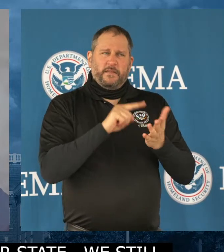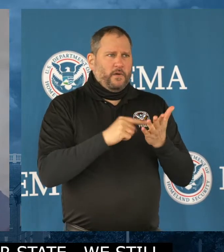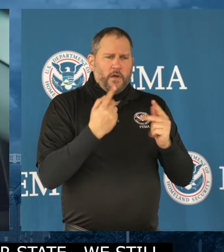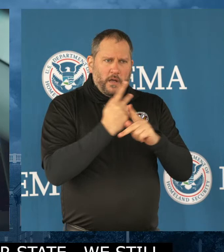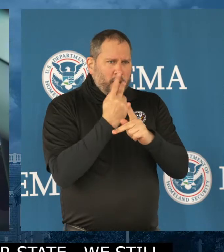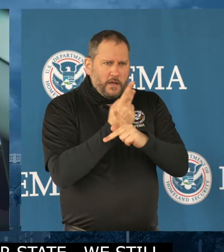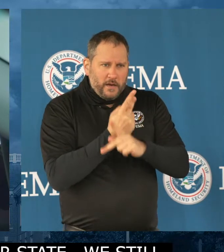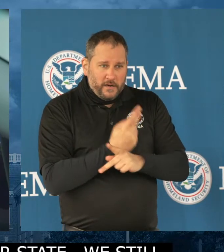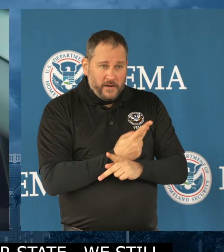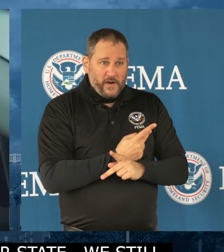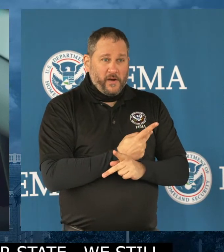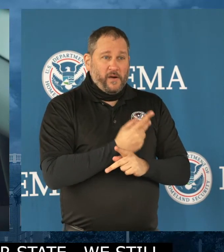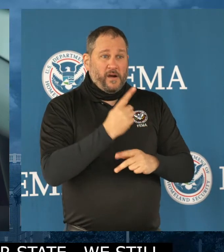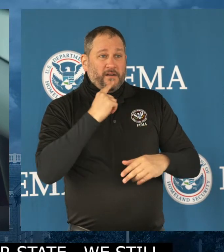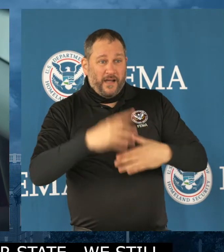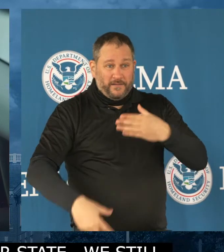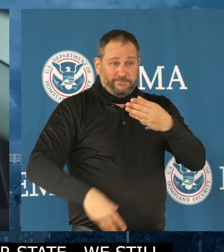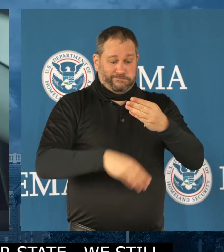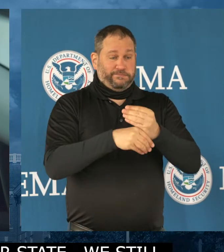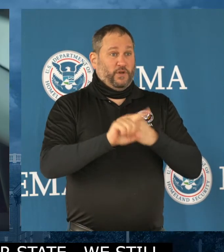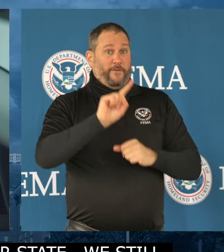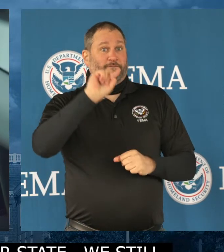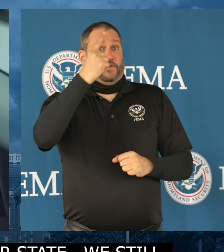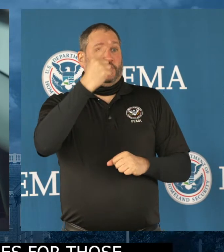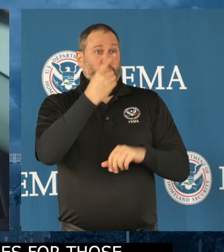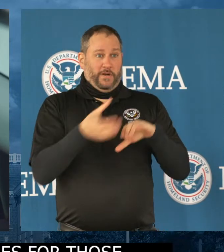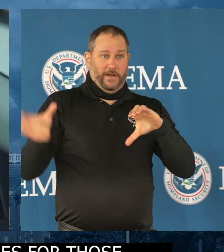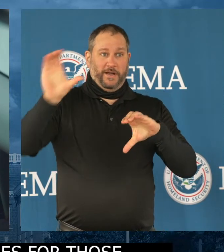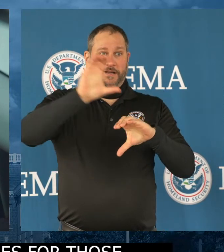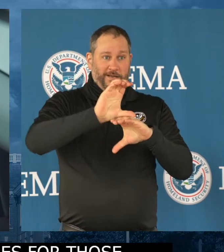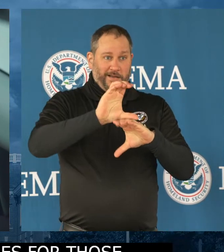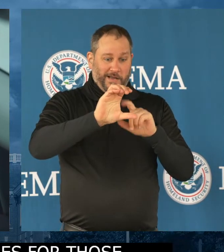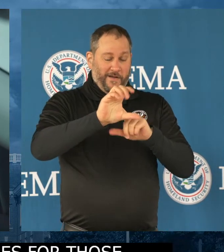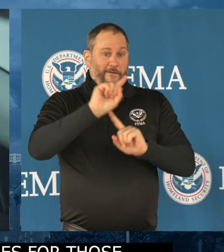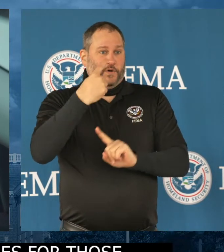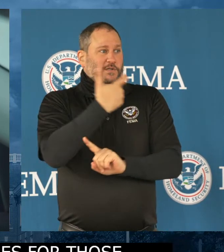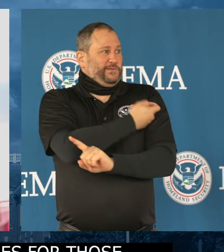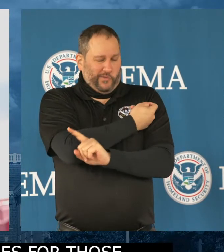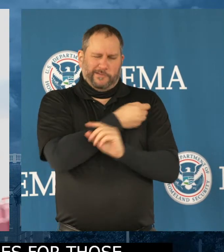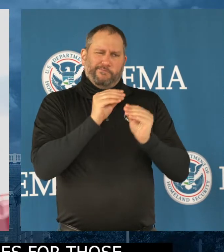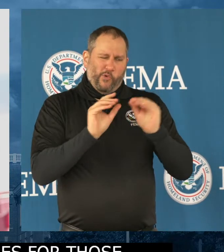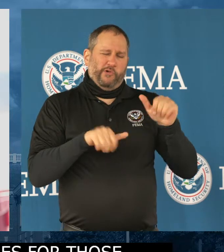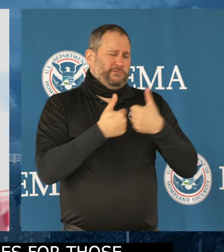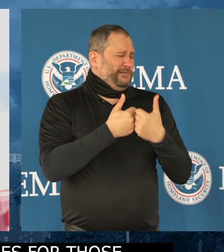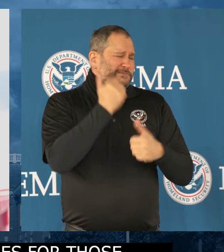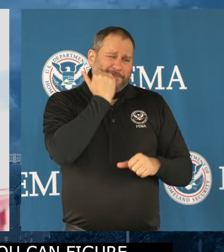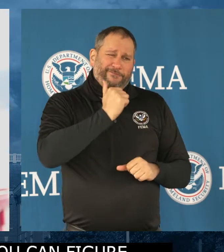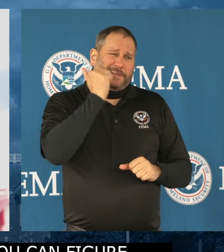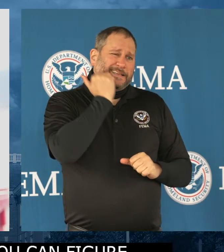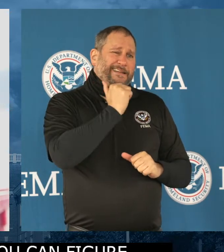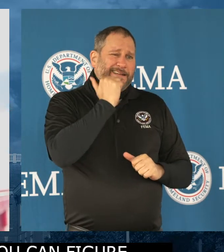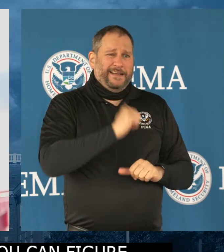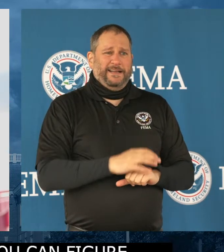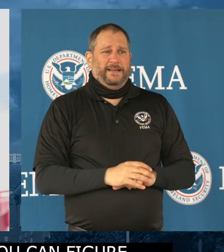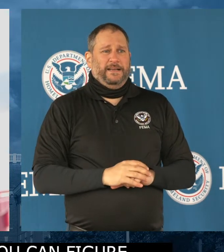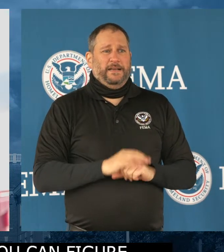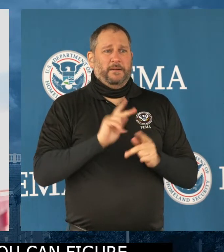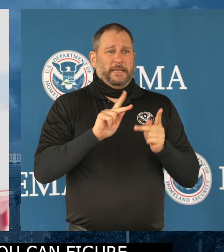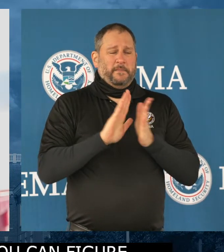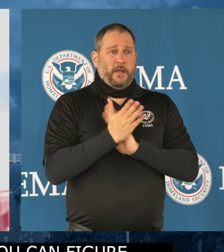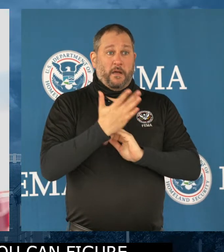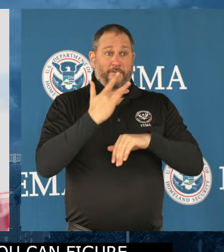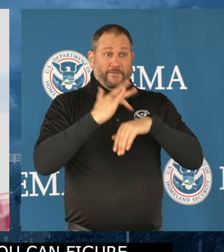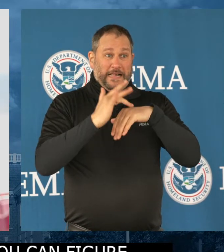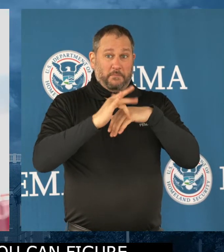delivering additional first doses becomes more challenging every day as folks become eligible for that